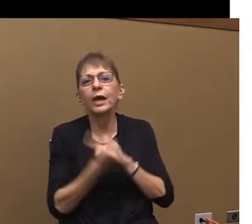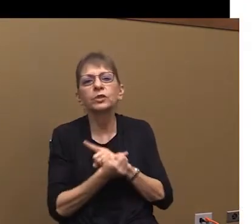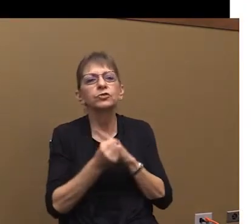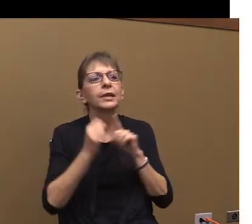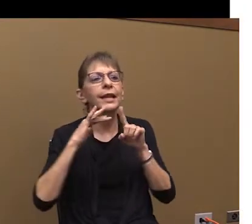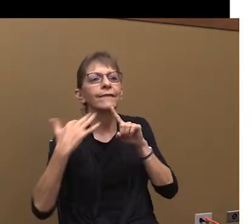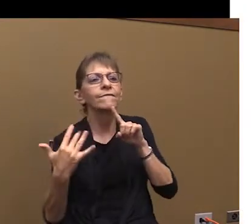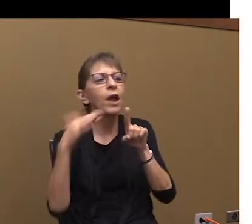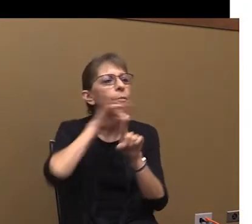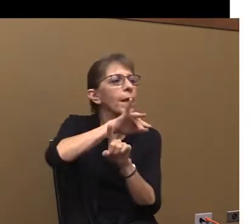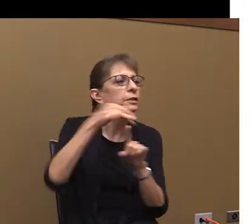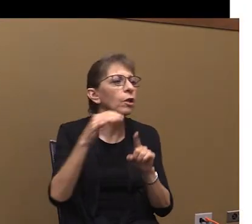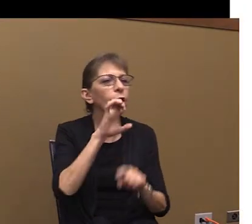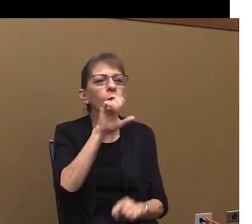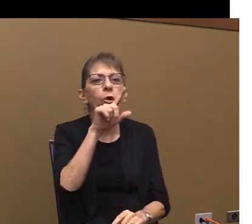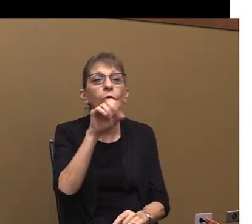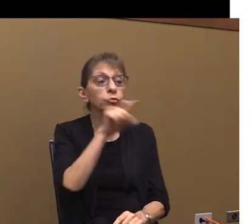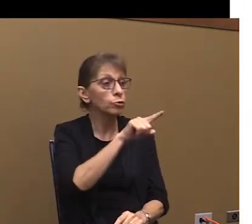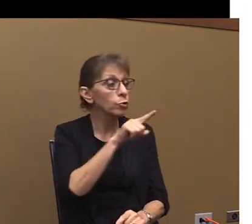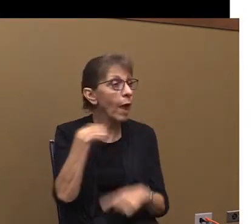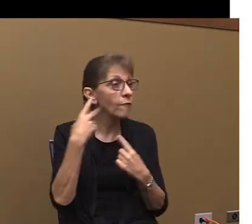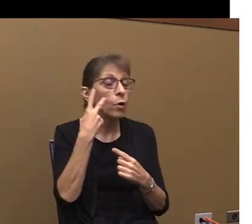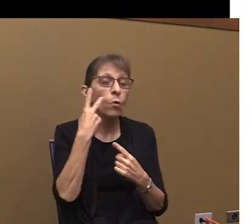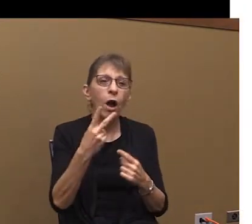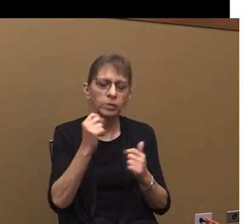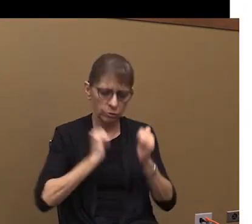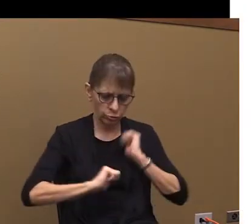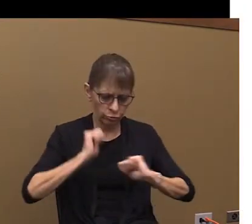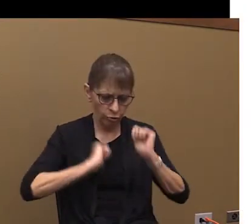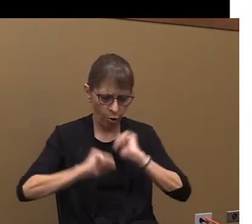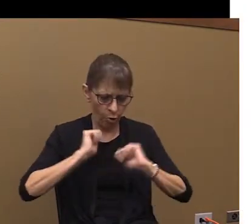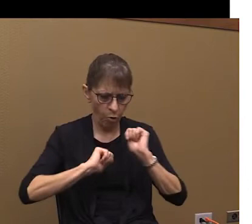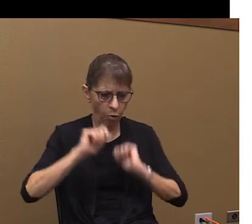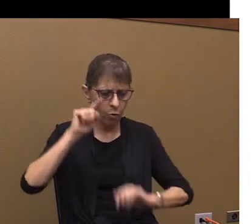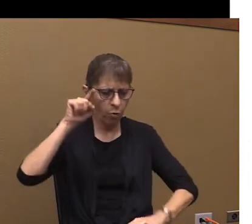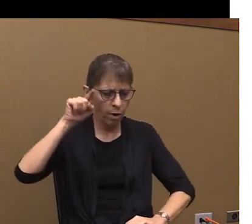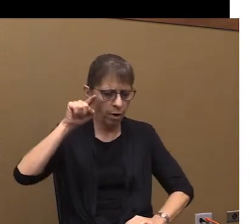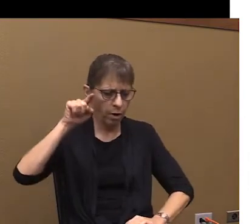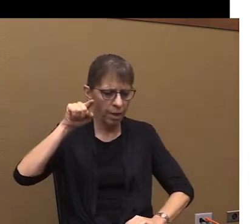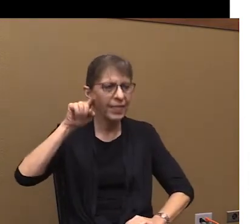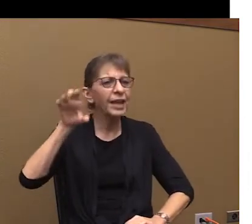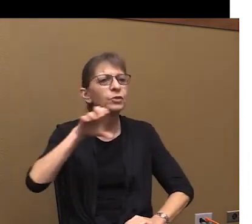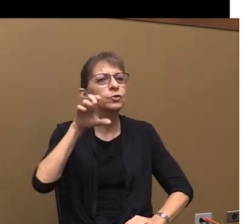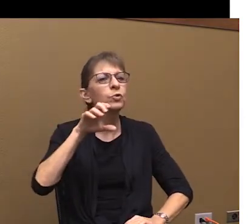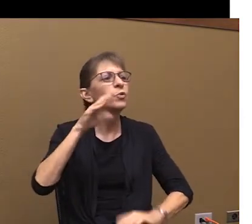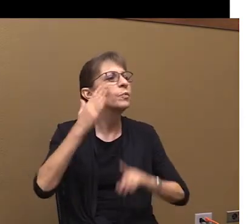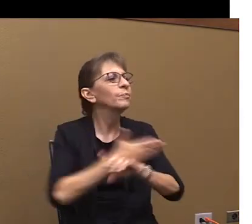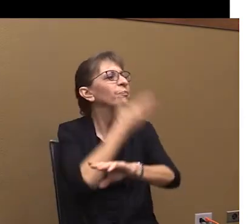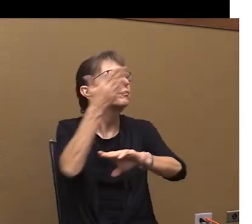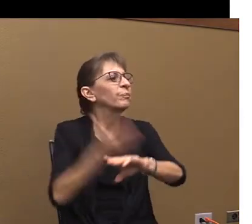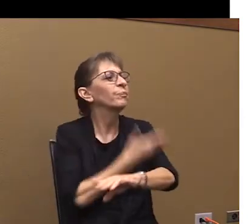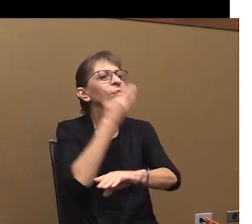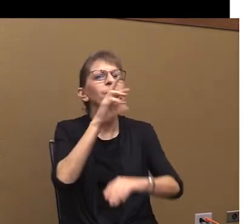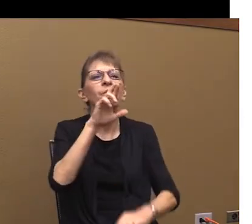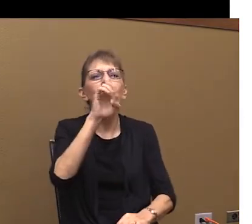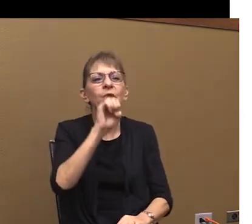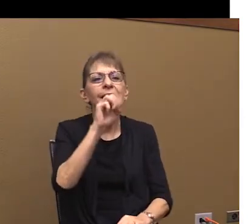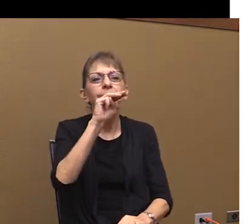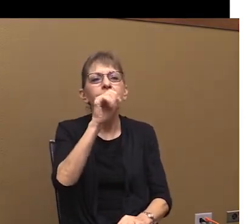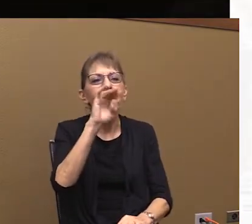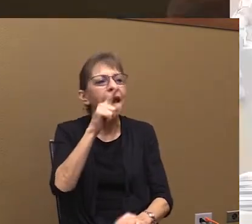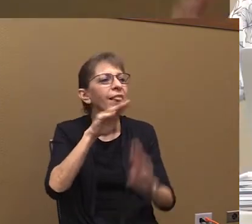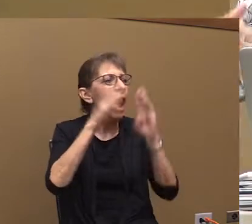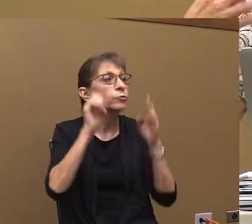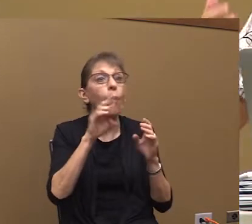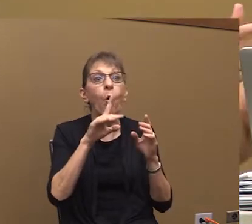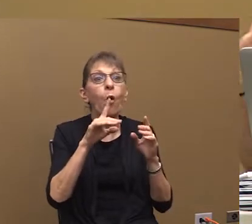And pointing out different physical situations or environmental clues. Like, did you ever watch